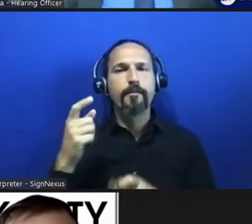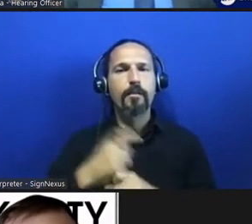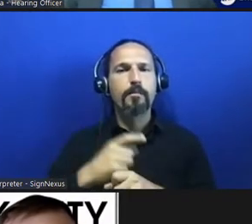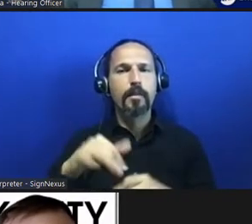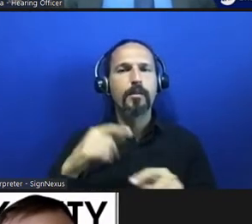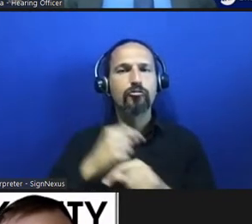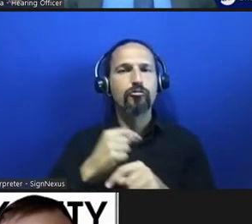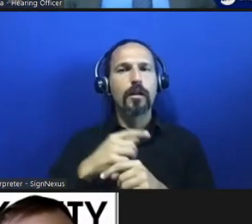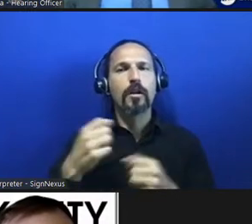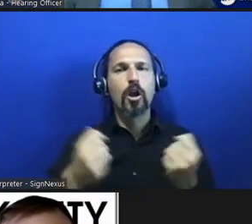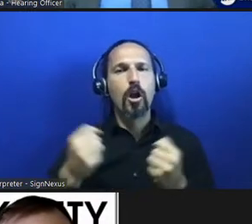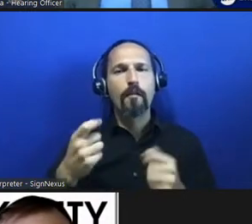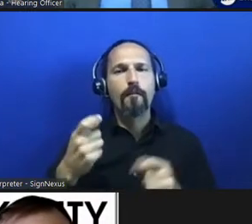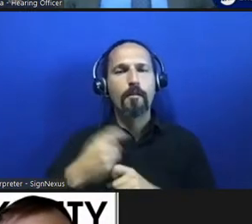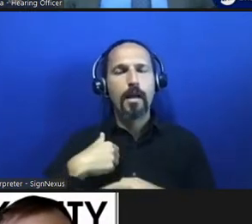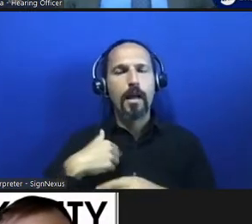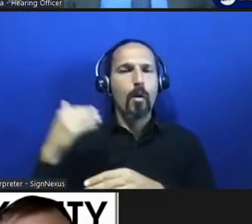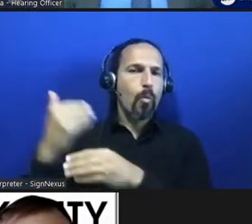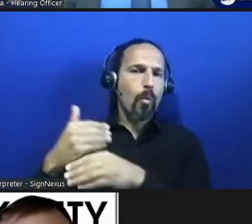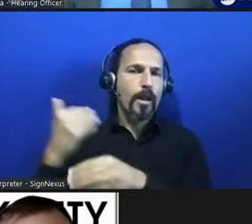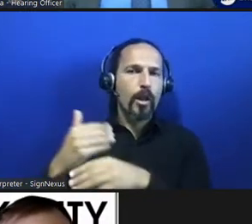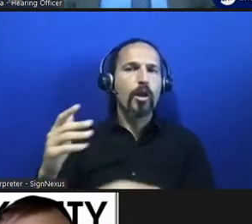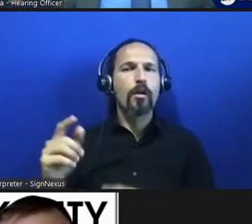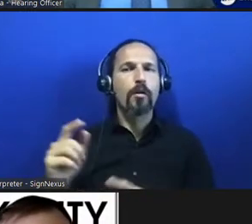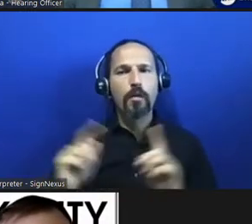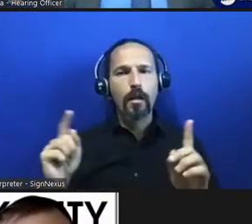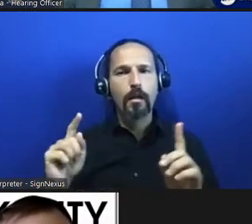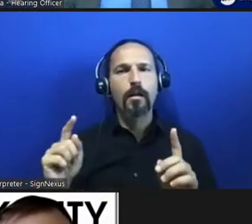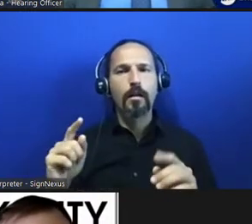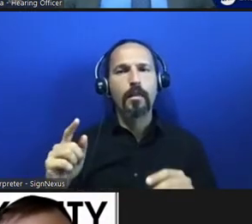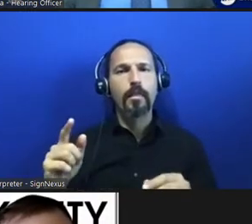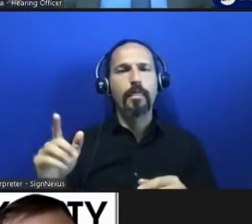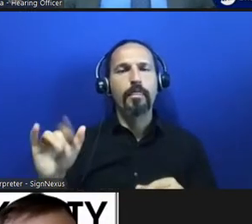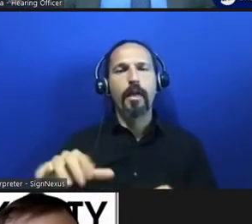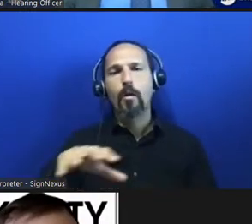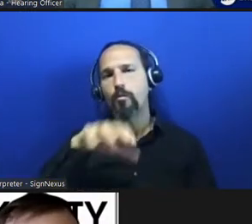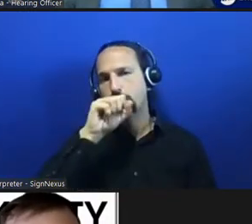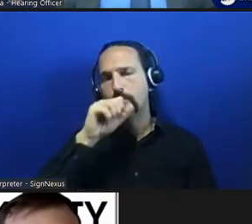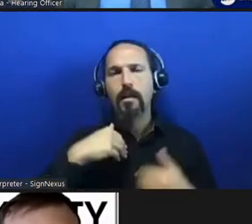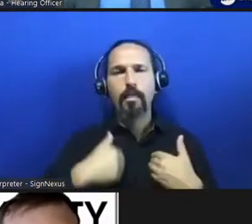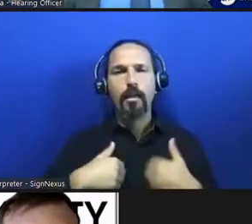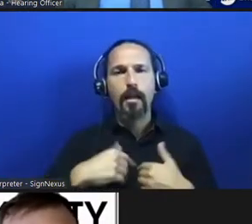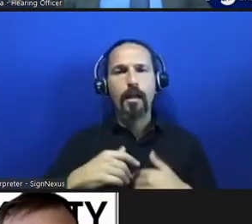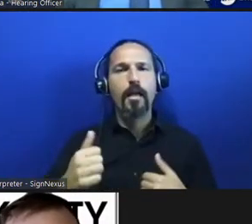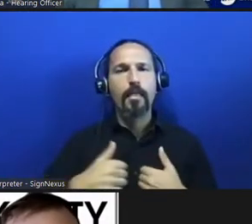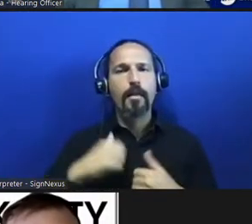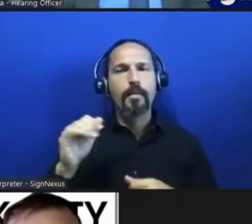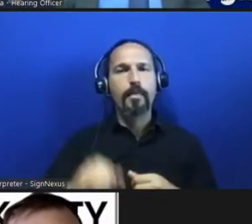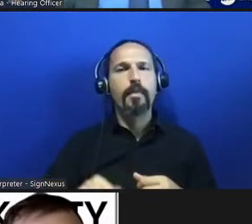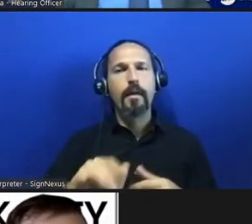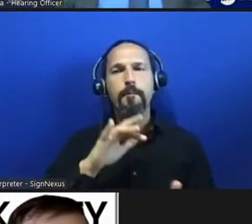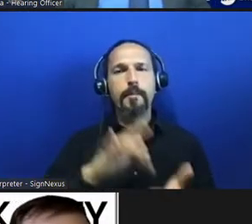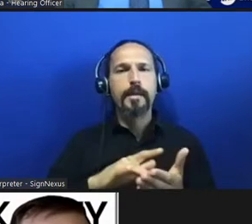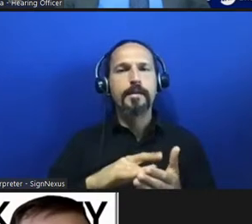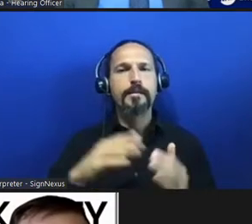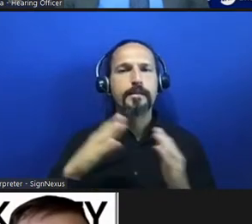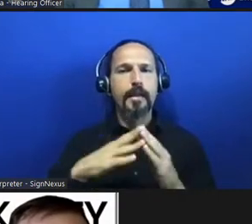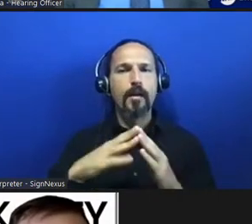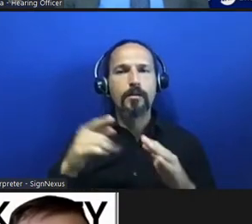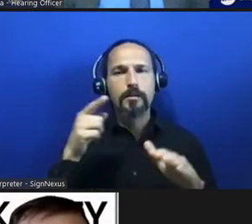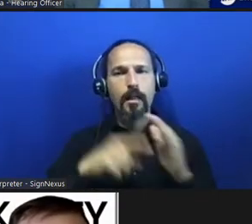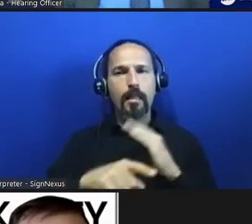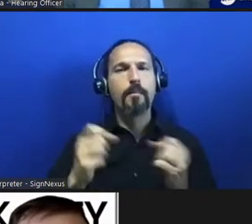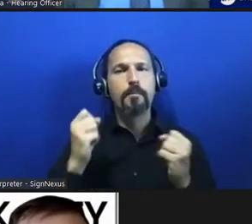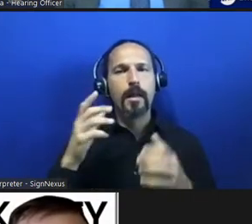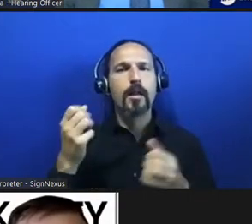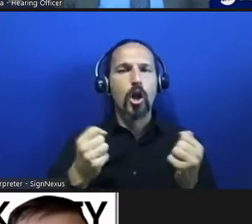Trucks from my windowsills that went right into our lungs now I live above the Midtown Tunnel and watch a growing number of cars